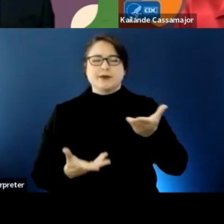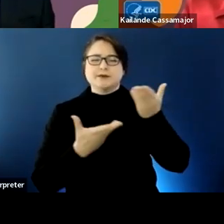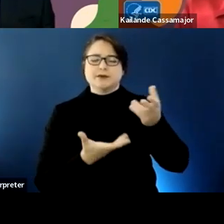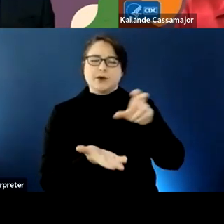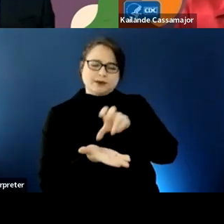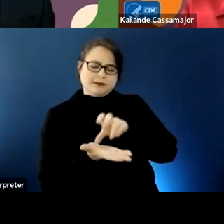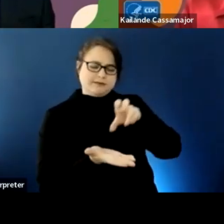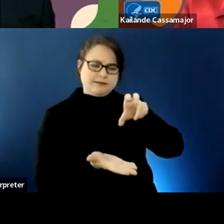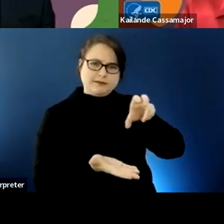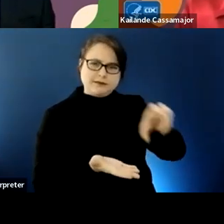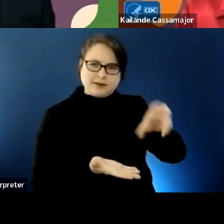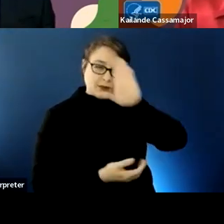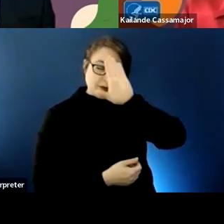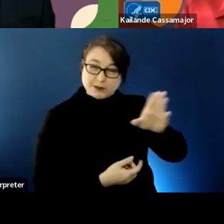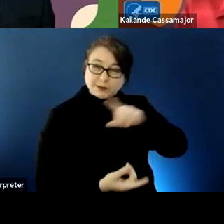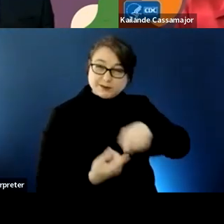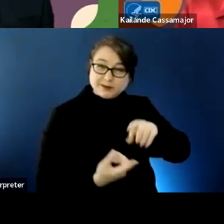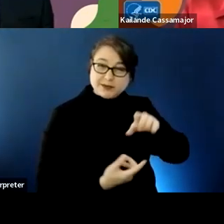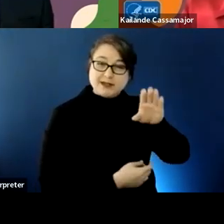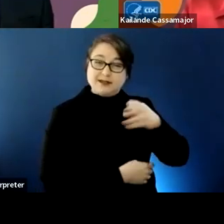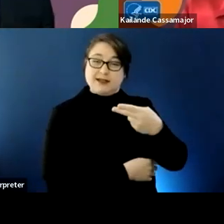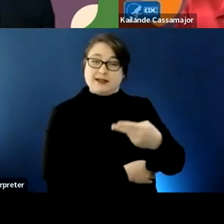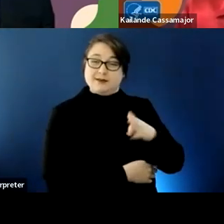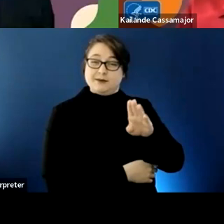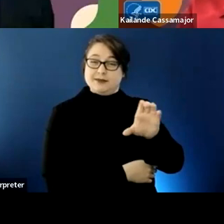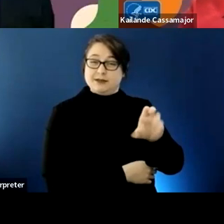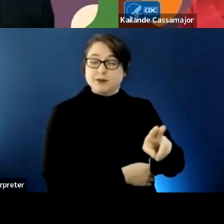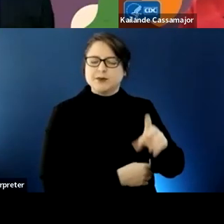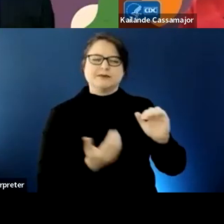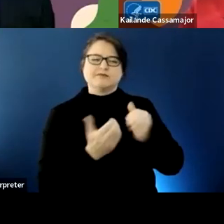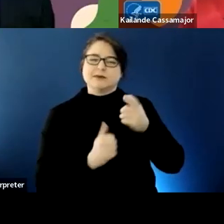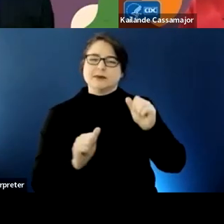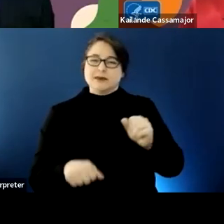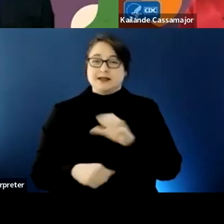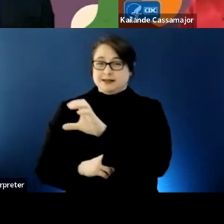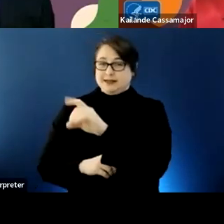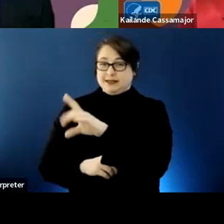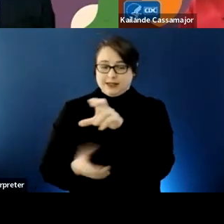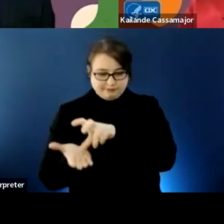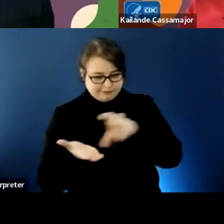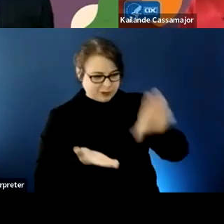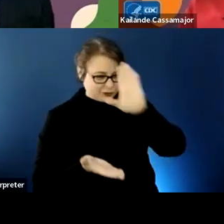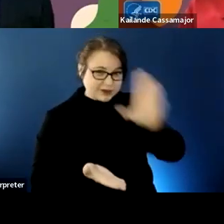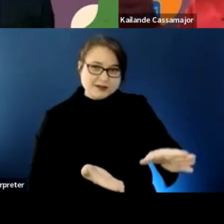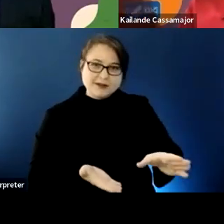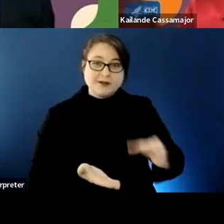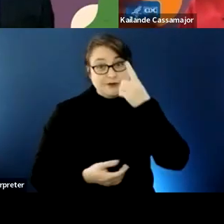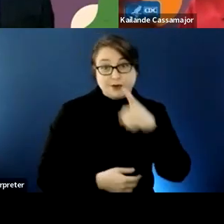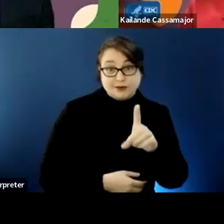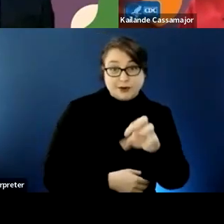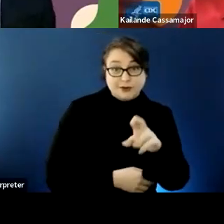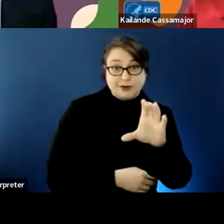That's a question that was asked from the audience as well. For you, Dr. Carlisle, so I'm following up on that